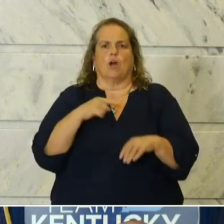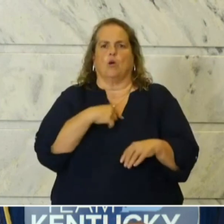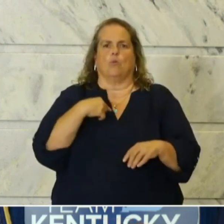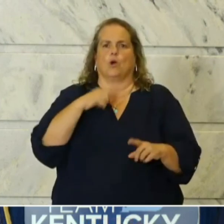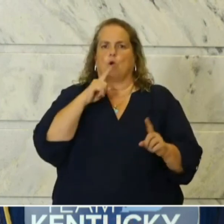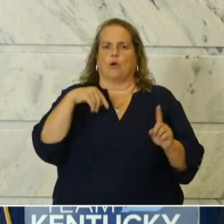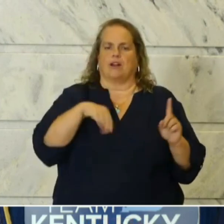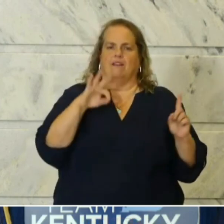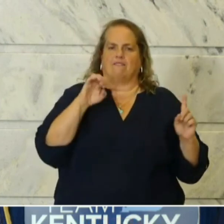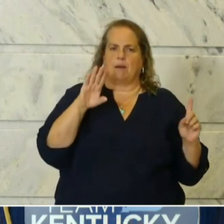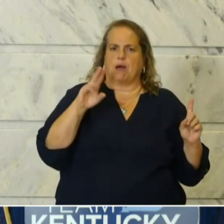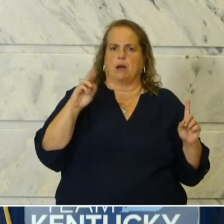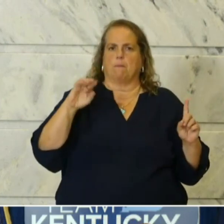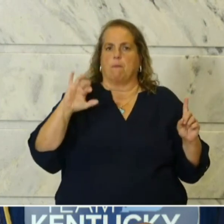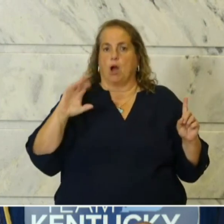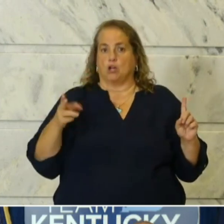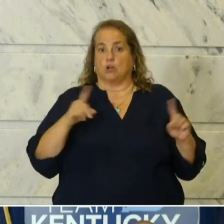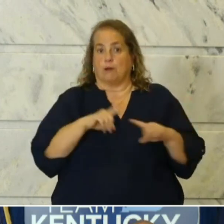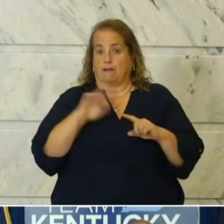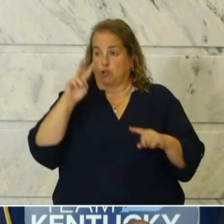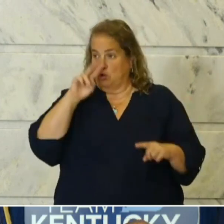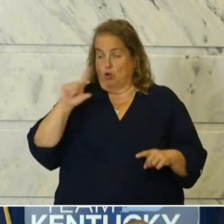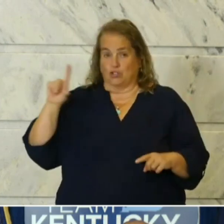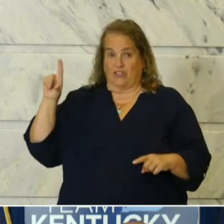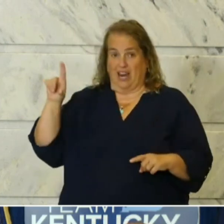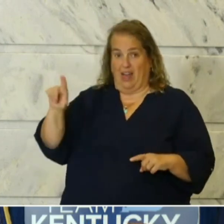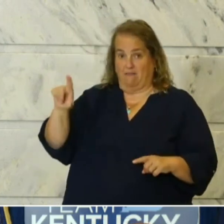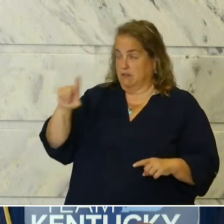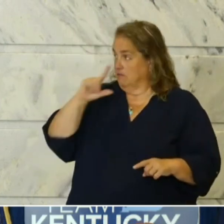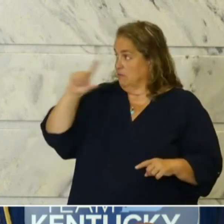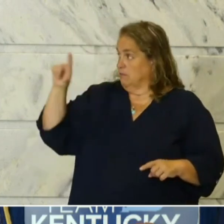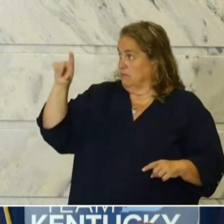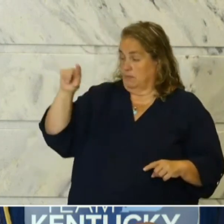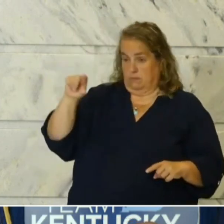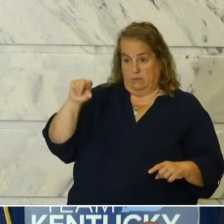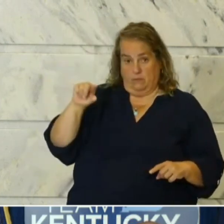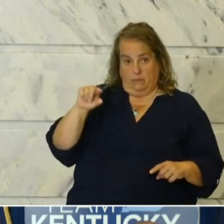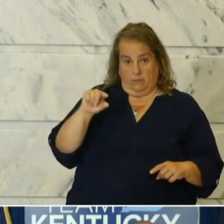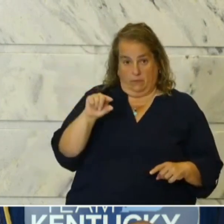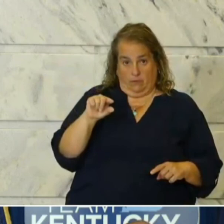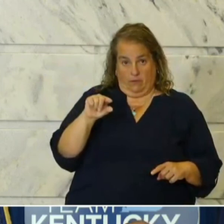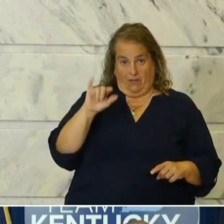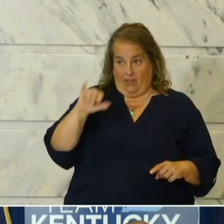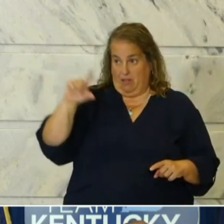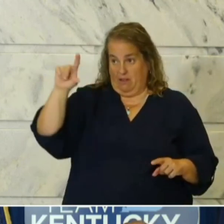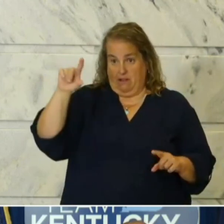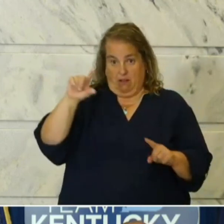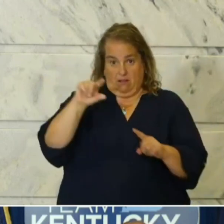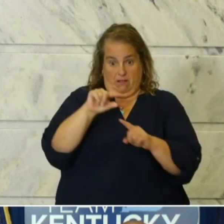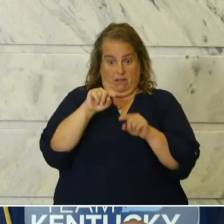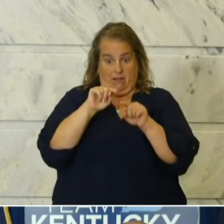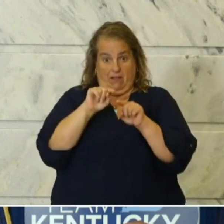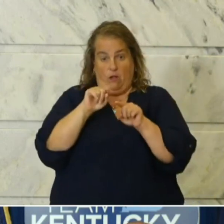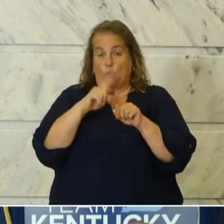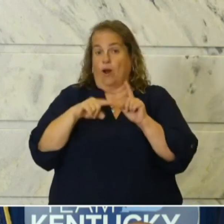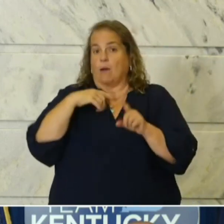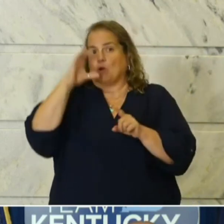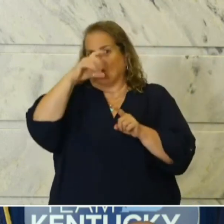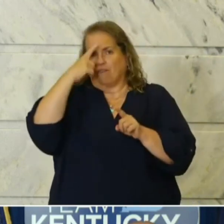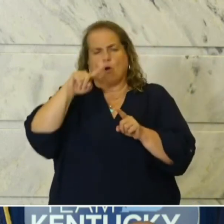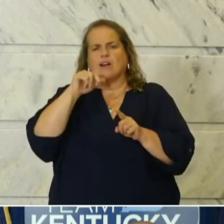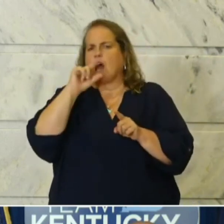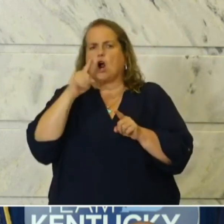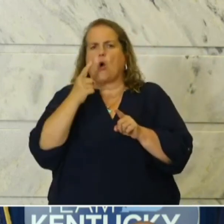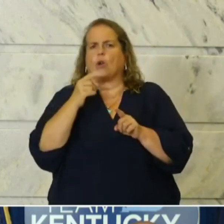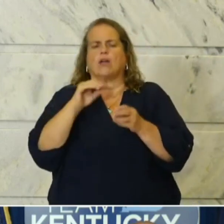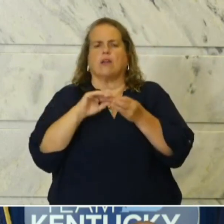March. But if you look to the left of this bar graph, when the bars are much shorter, what I'm looking for is not just the height of the